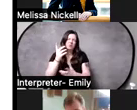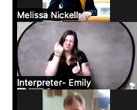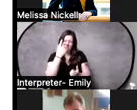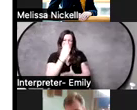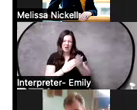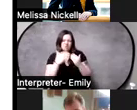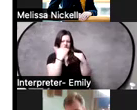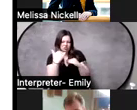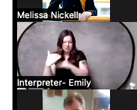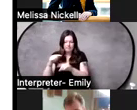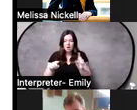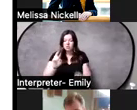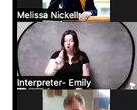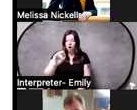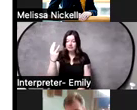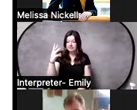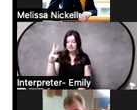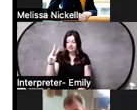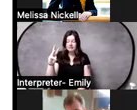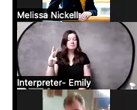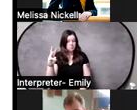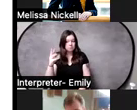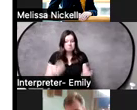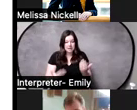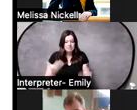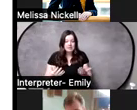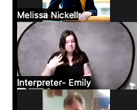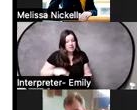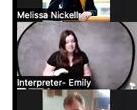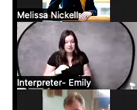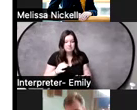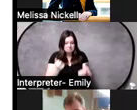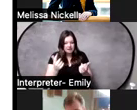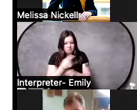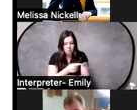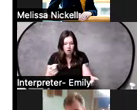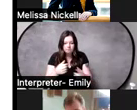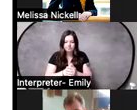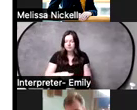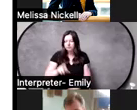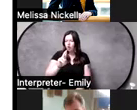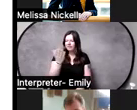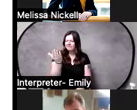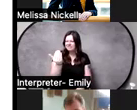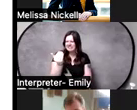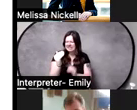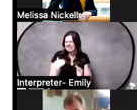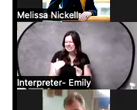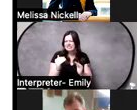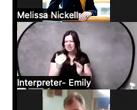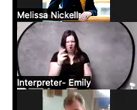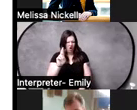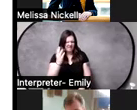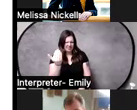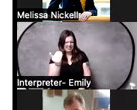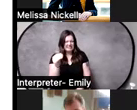a very, I think, attractive funding mechanism. An R15 grant is similar to R16. It's for specific